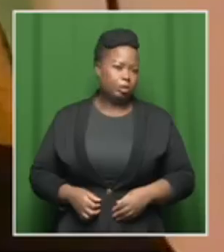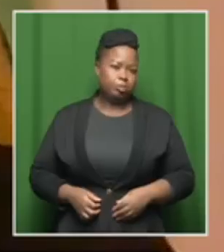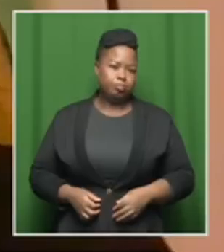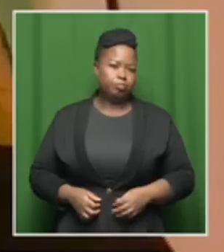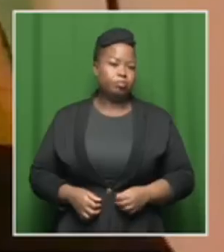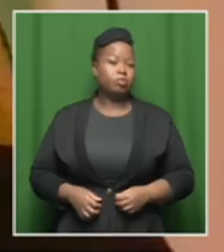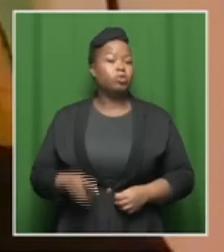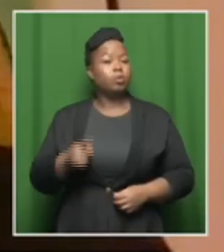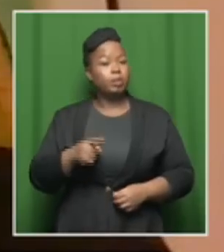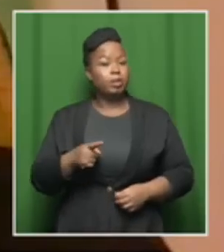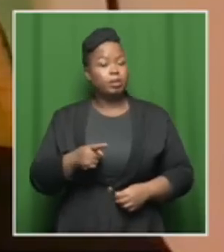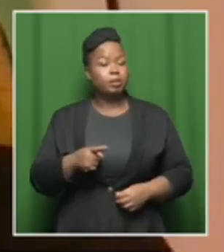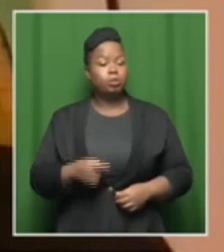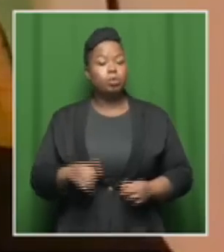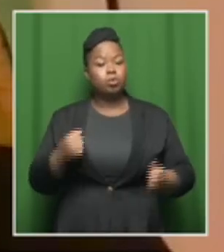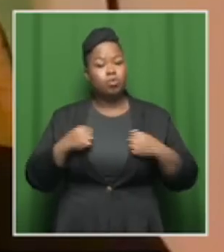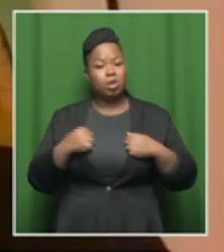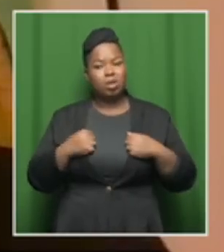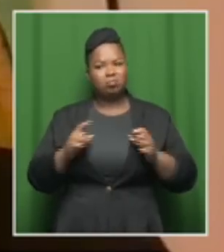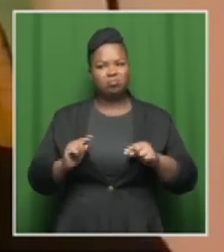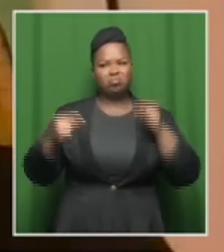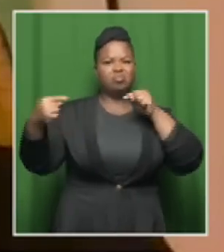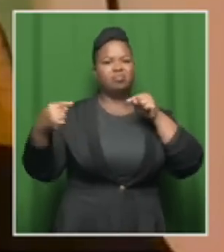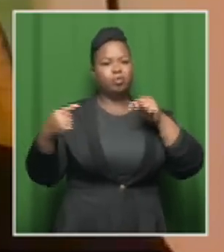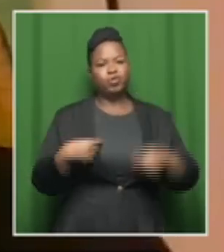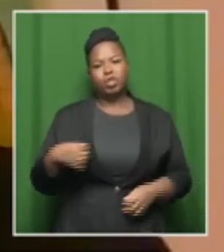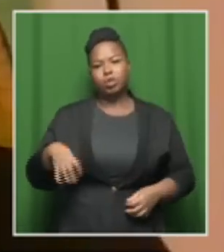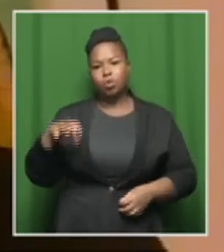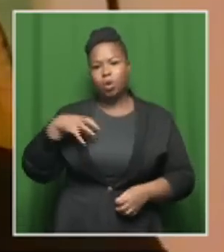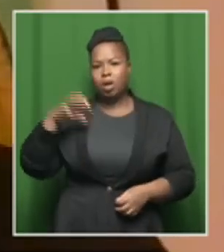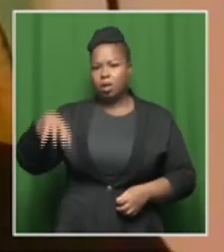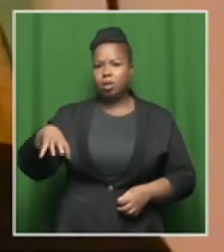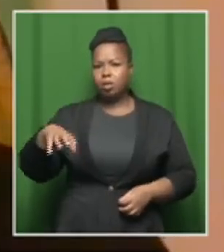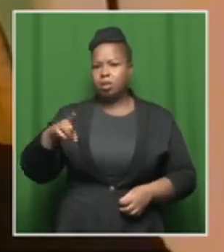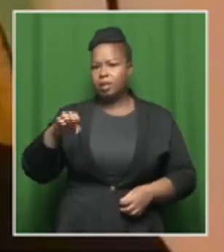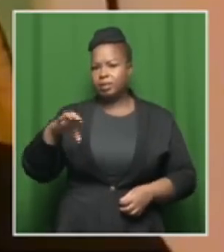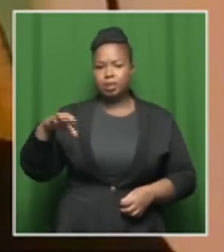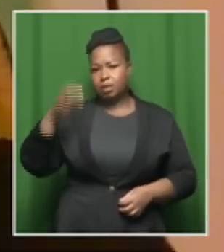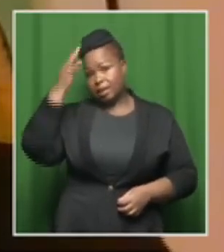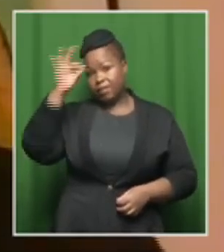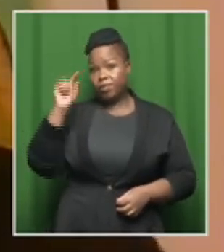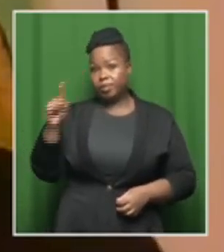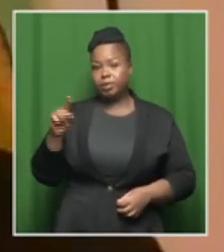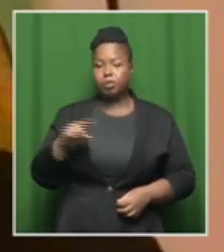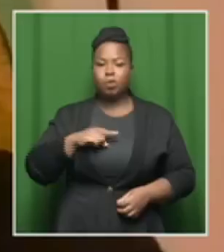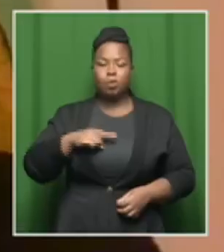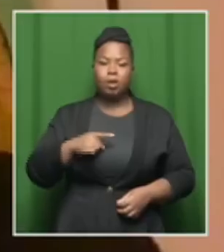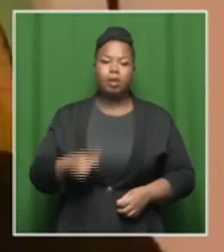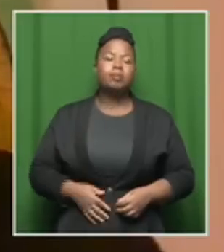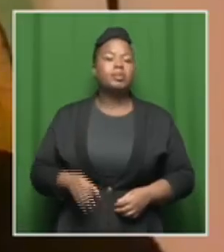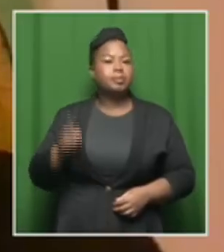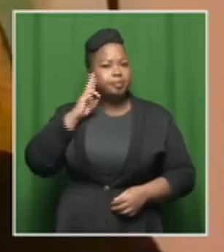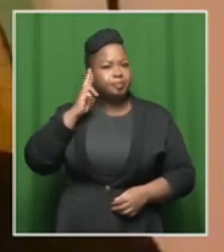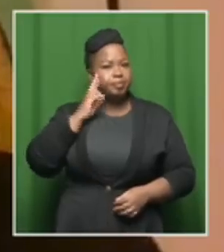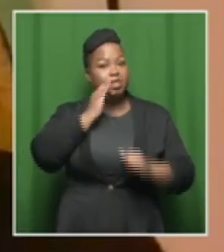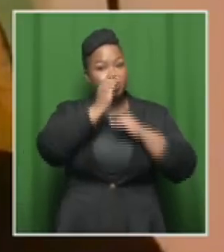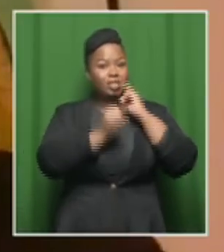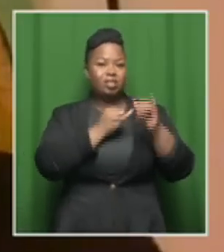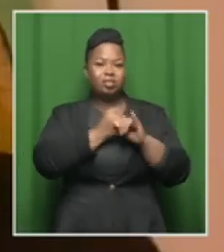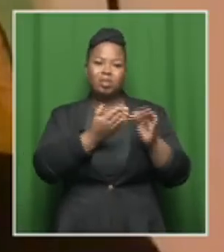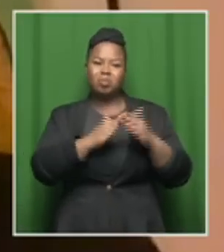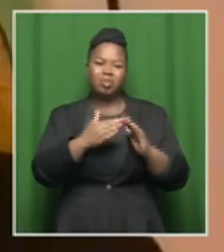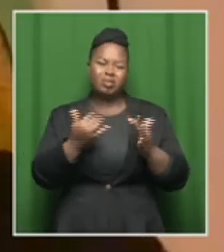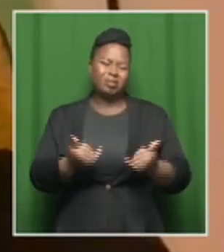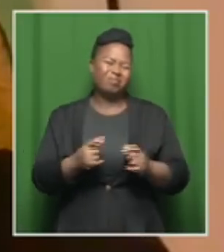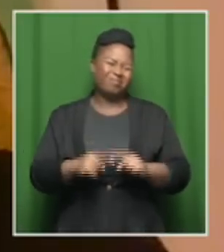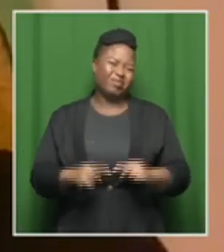strong bargaining chip towards the Congolese government because they are in control. And again, we have to remember that the international community right now is very, very